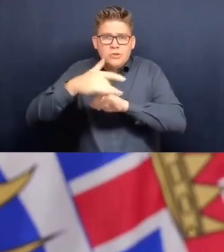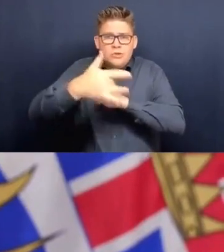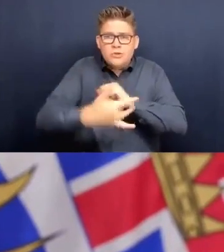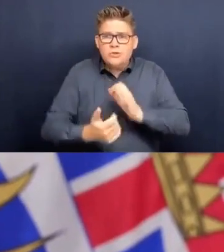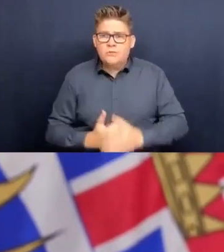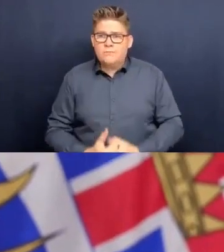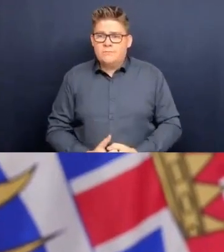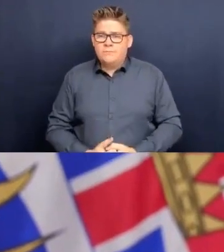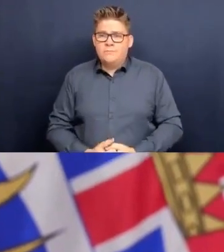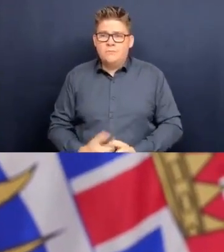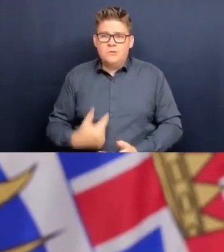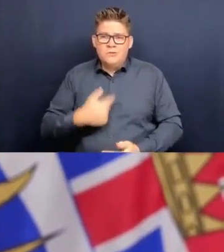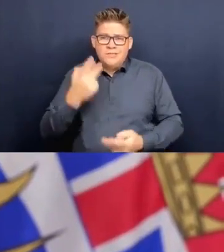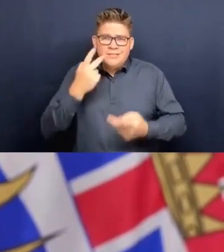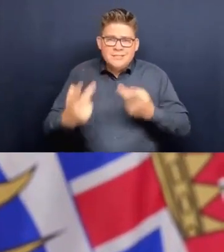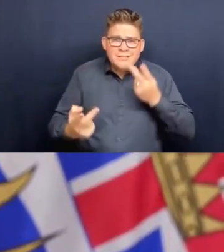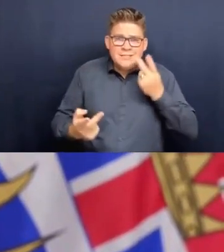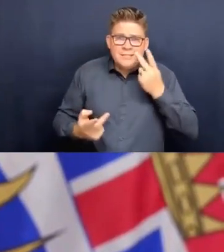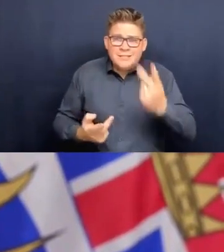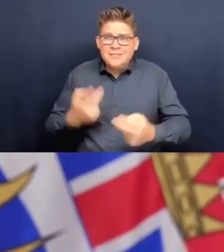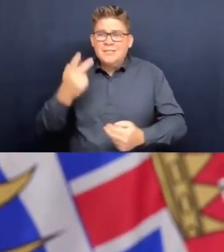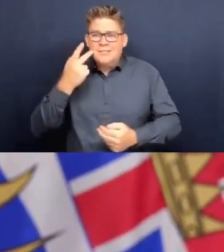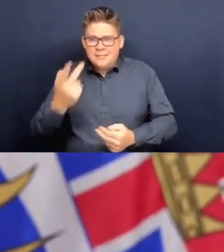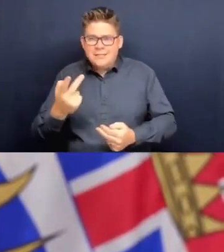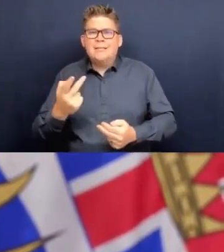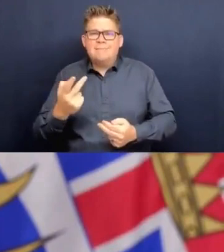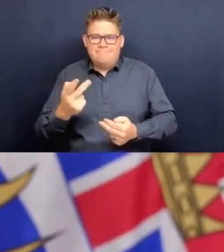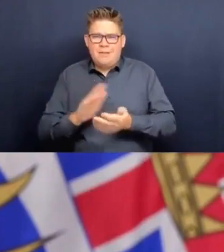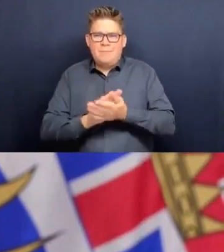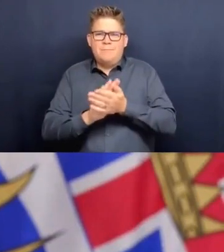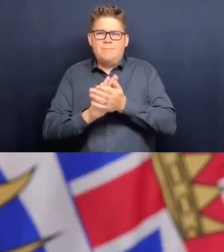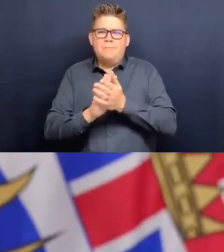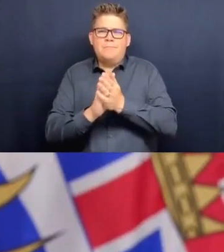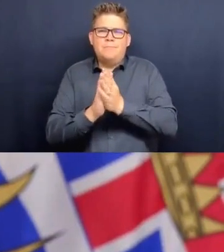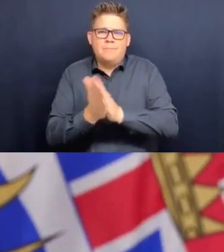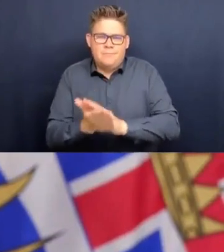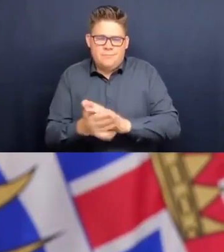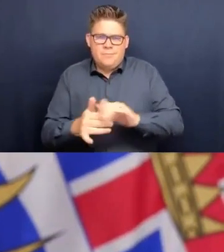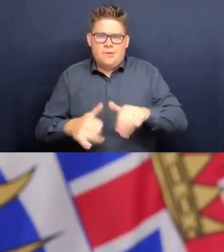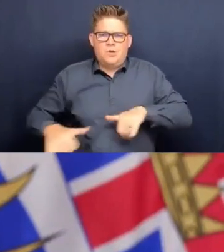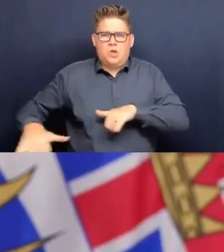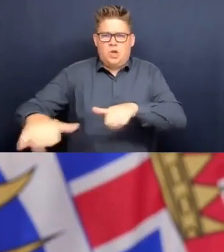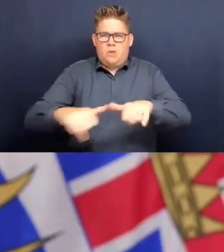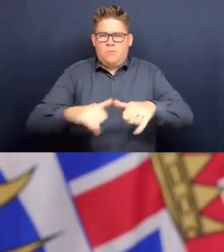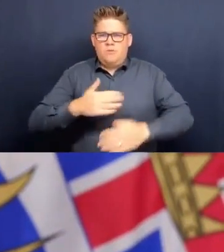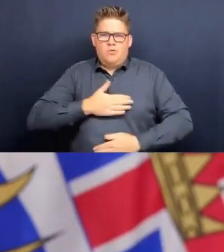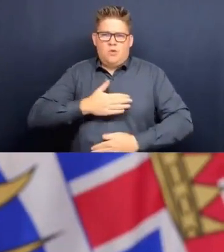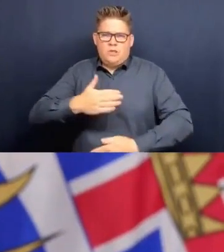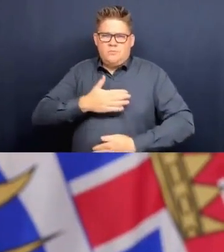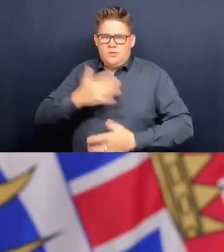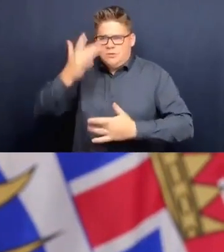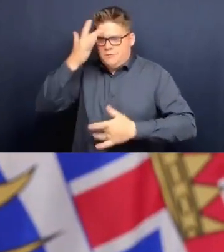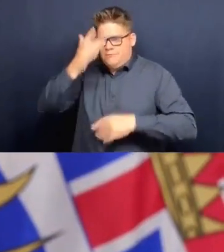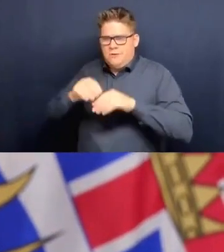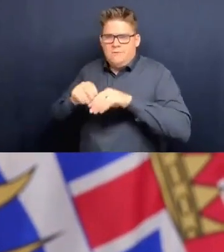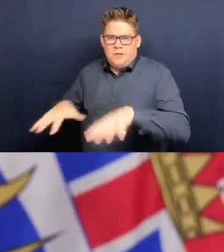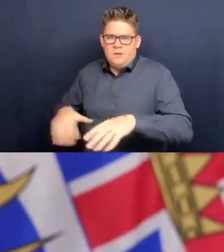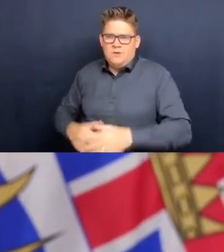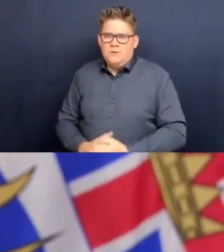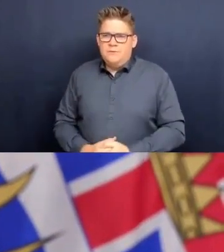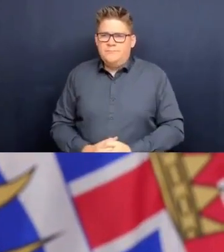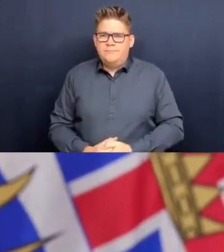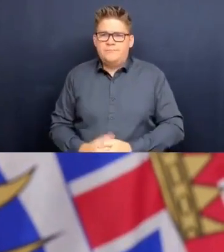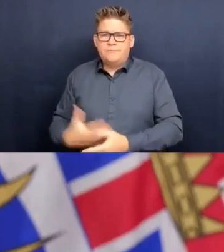the return of common respiratory viruses that have been mostly absent in the last 2 years. We know that the three